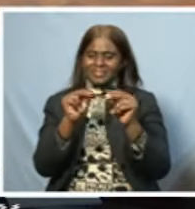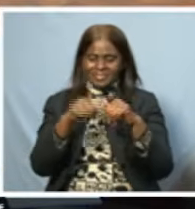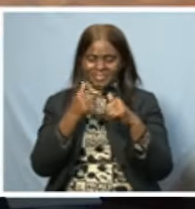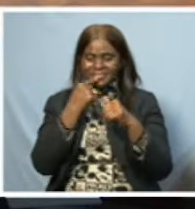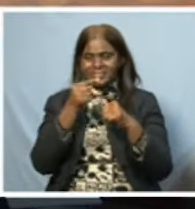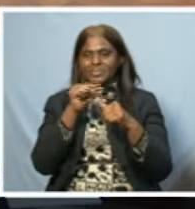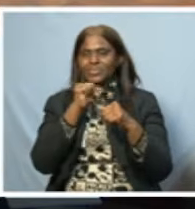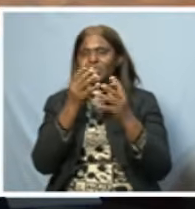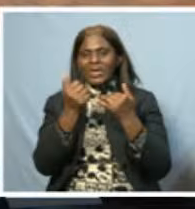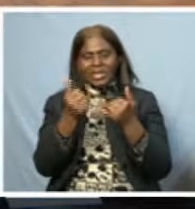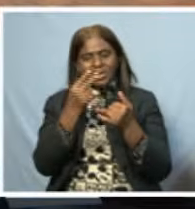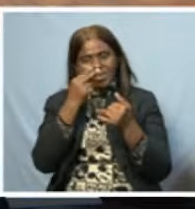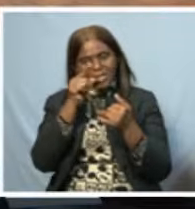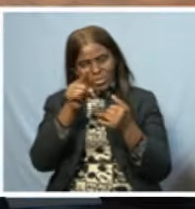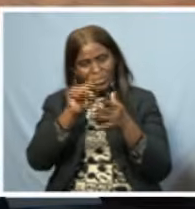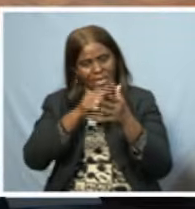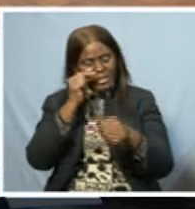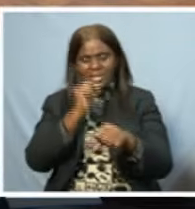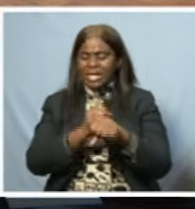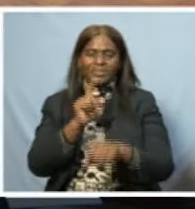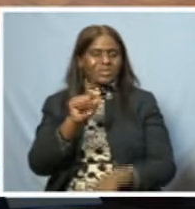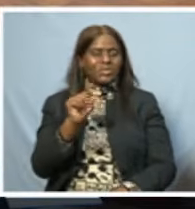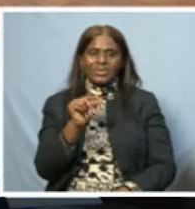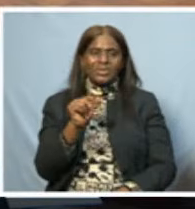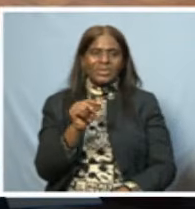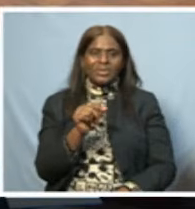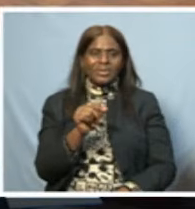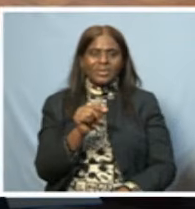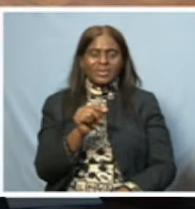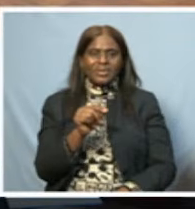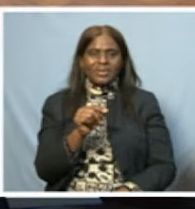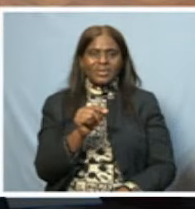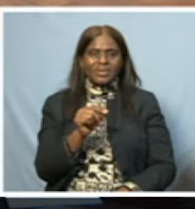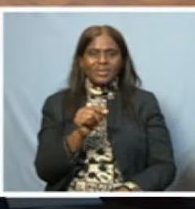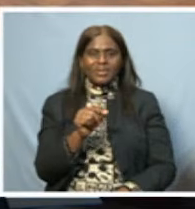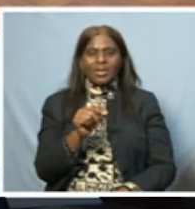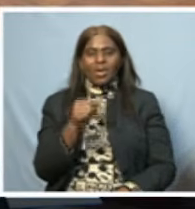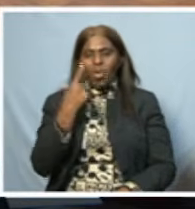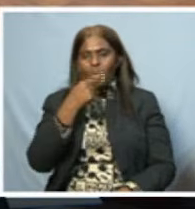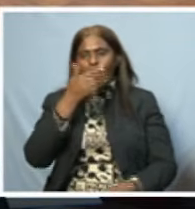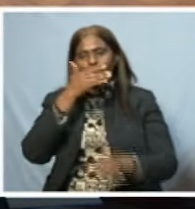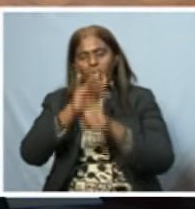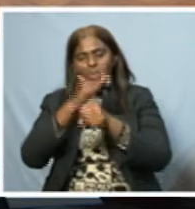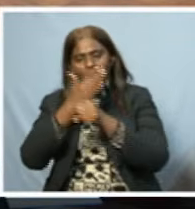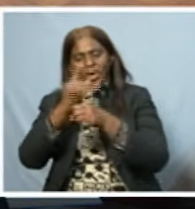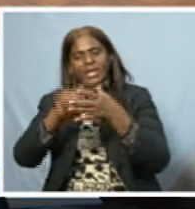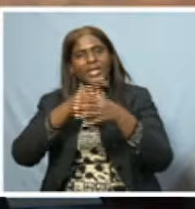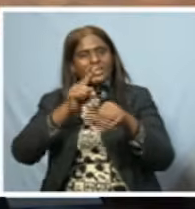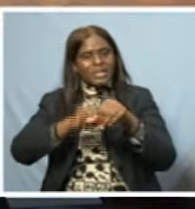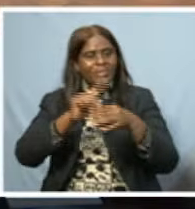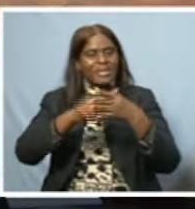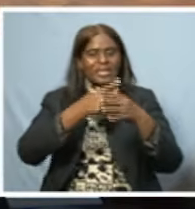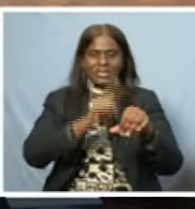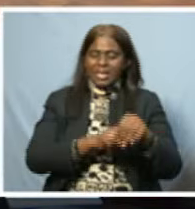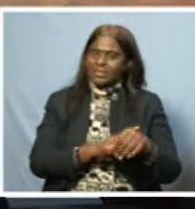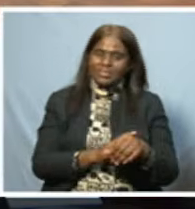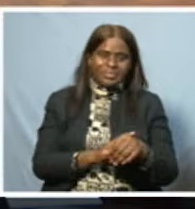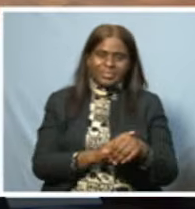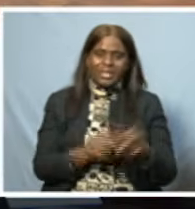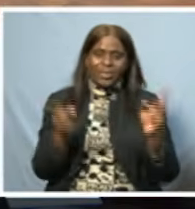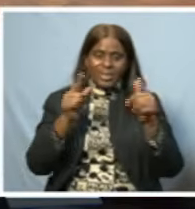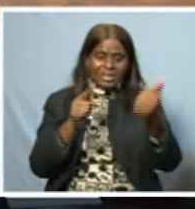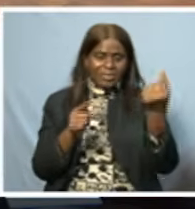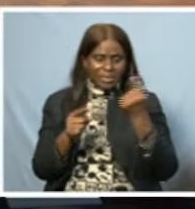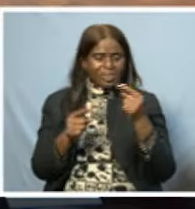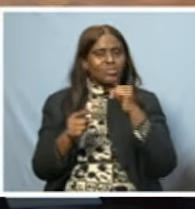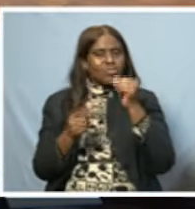saying we don't want to see you next time. Of councils who are promising that next time when we come,